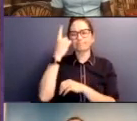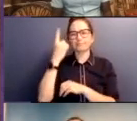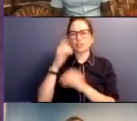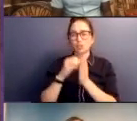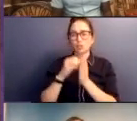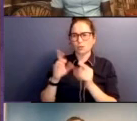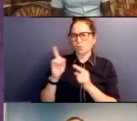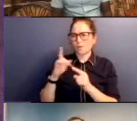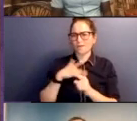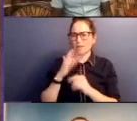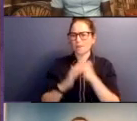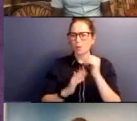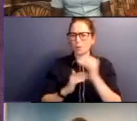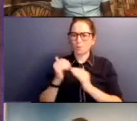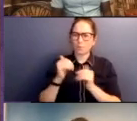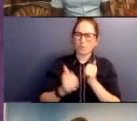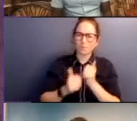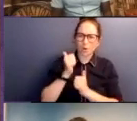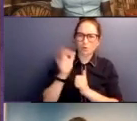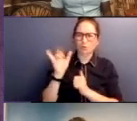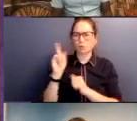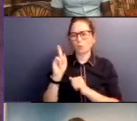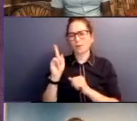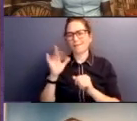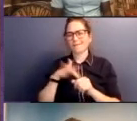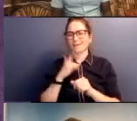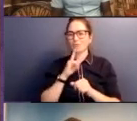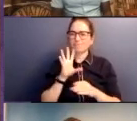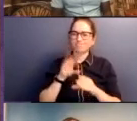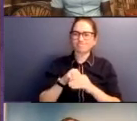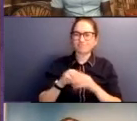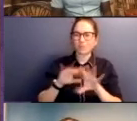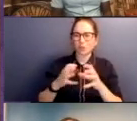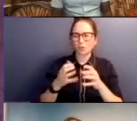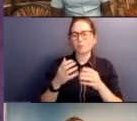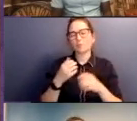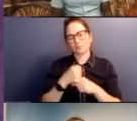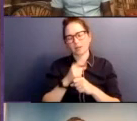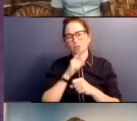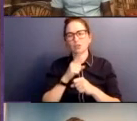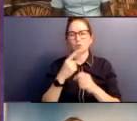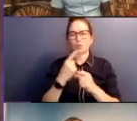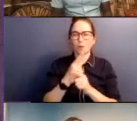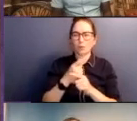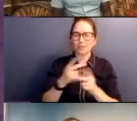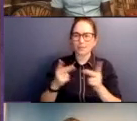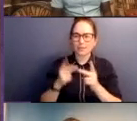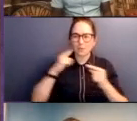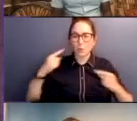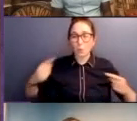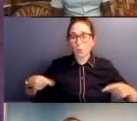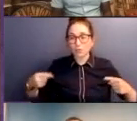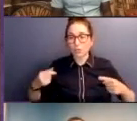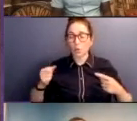most comfortable and where they can feel part of the group. So making appropriate space for a wheelchair, allowing a student